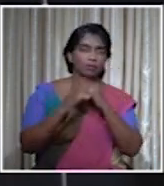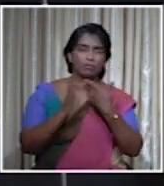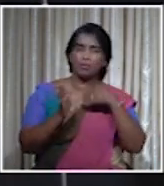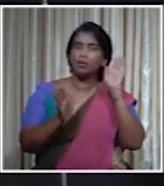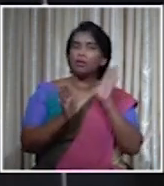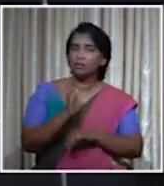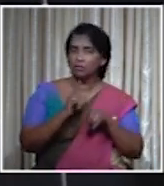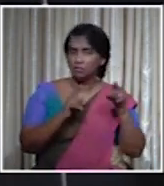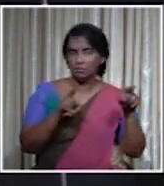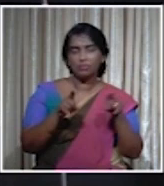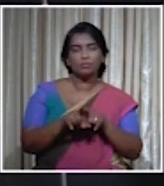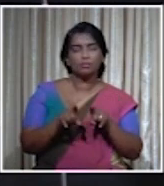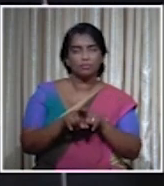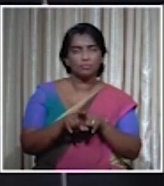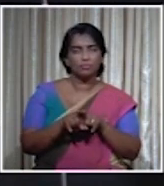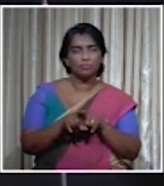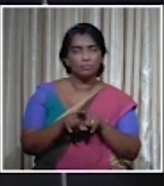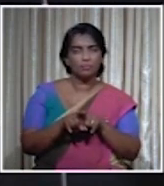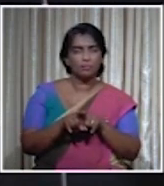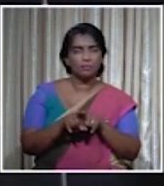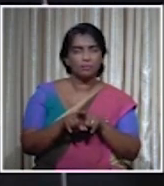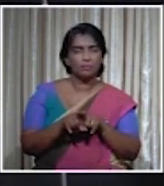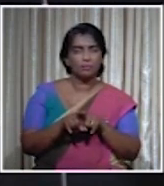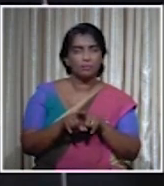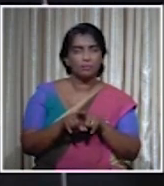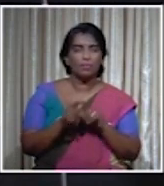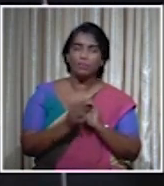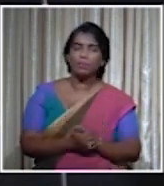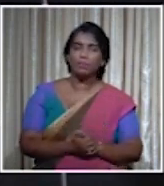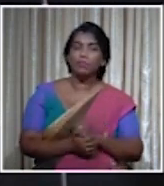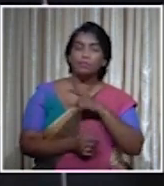that, he has to bear and to take action accordingly. Thank you.